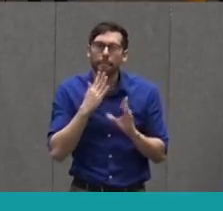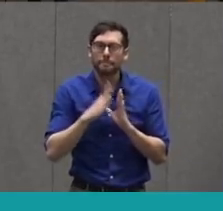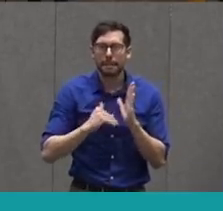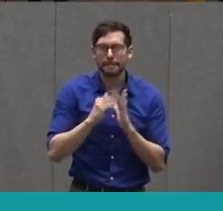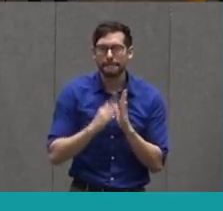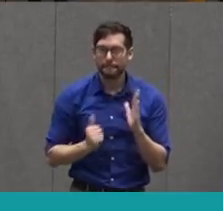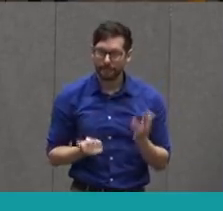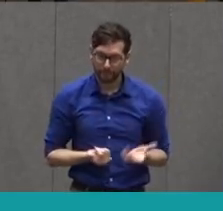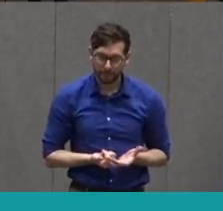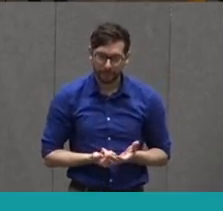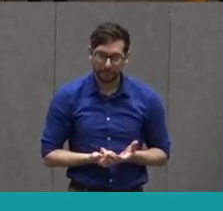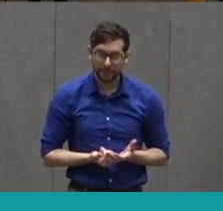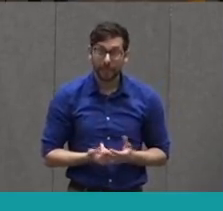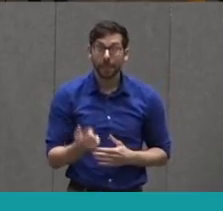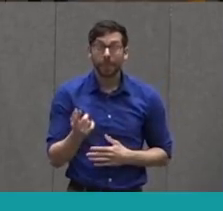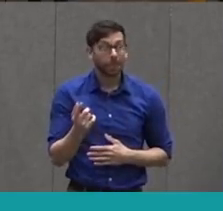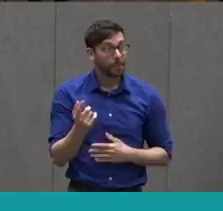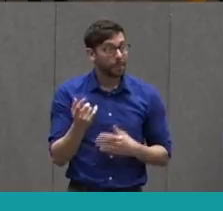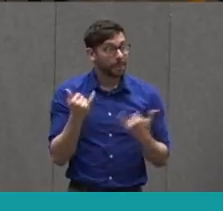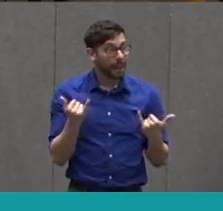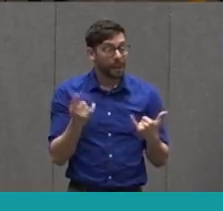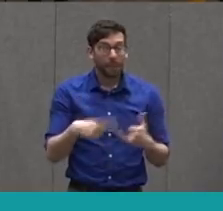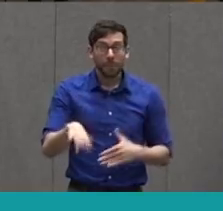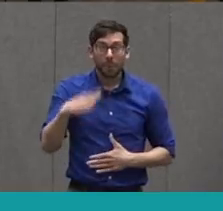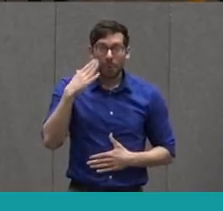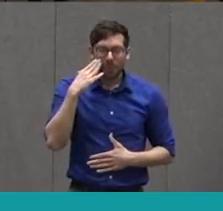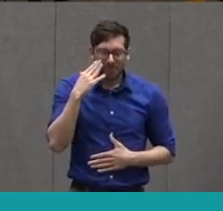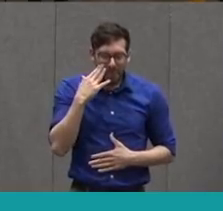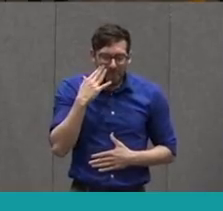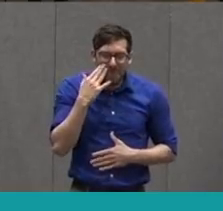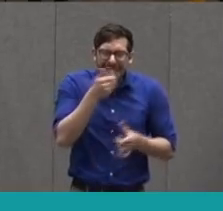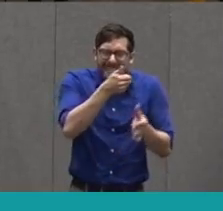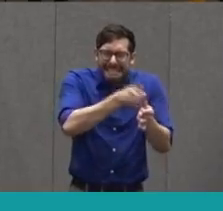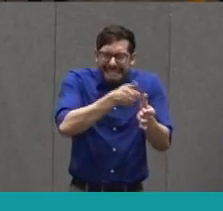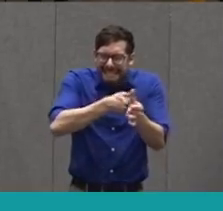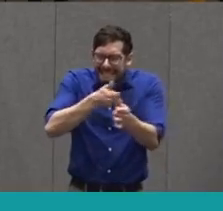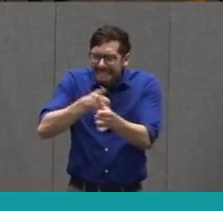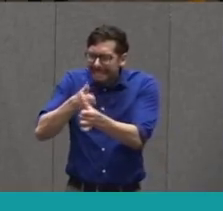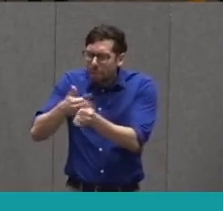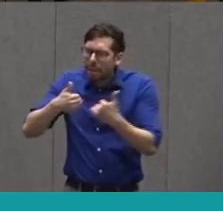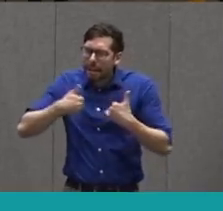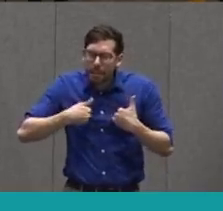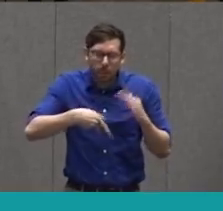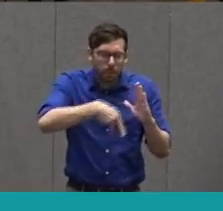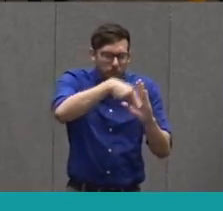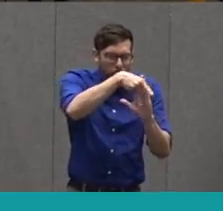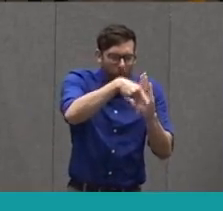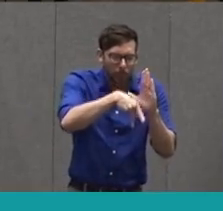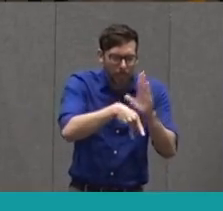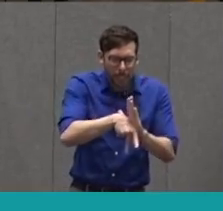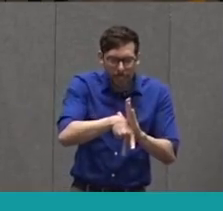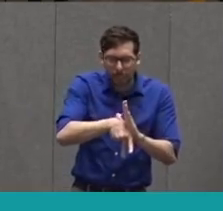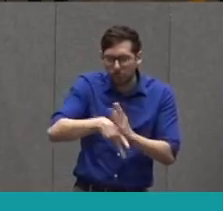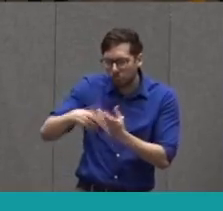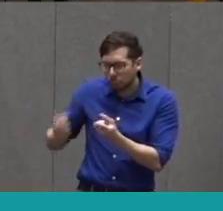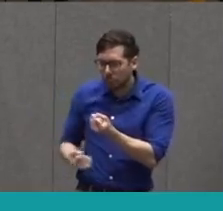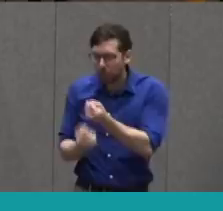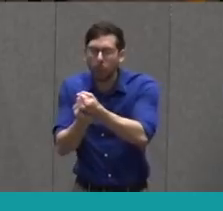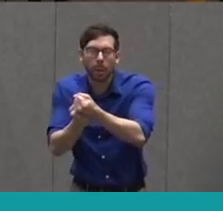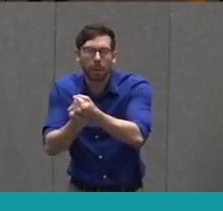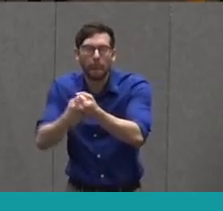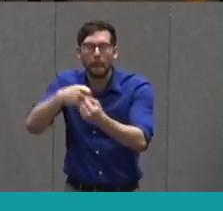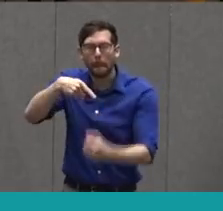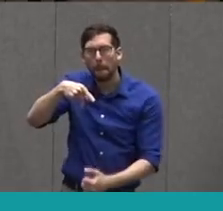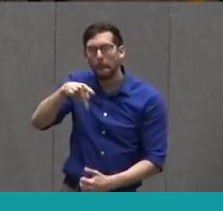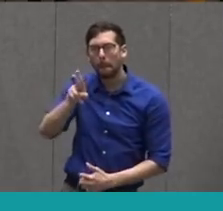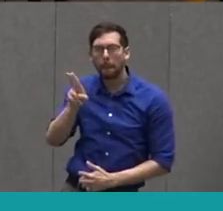certain property that helps it with its purpose. So we want to keep that in mind, right? Would we want